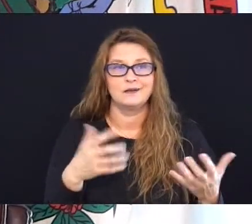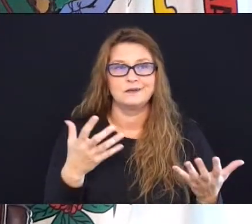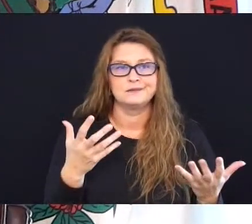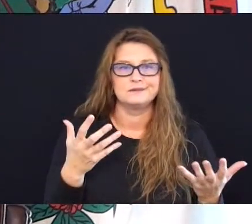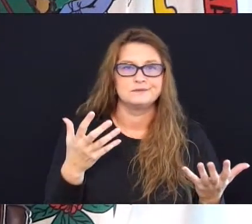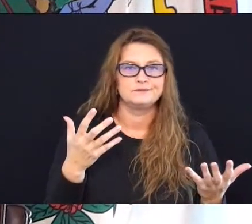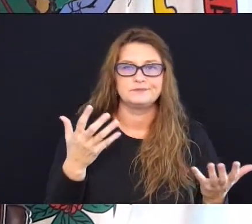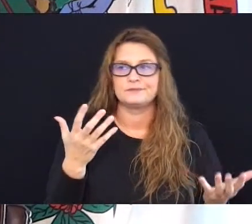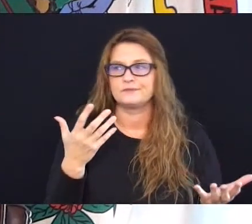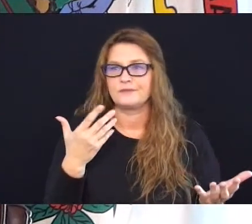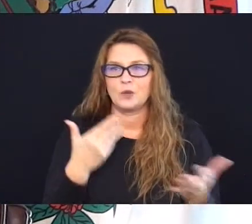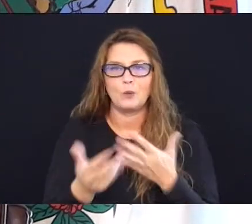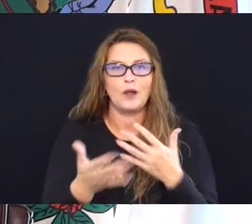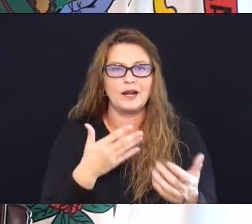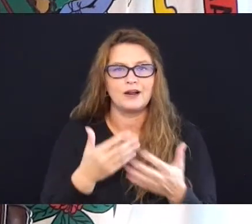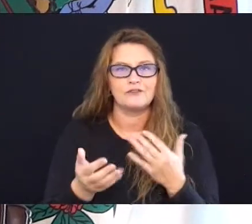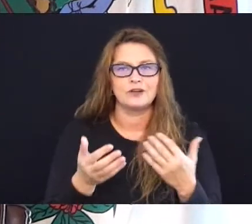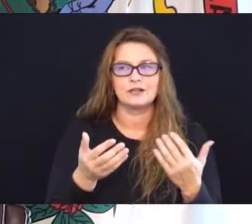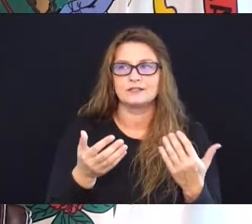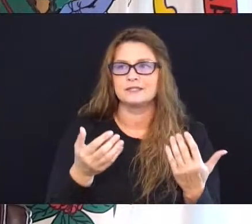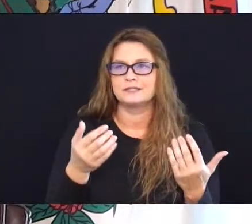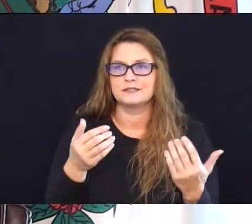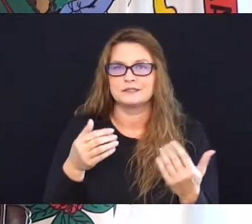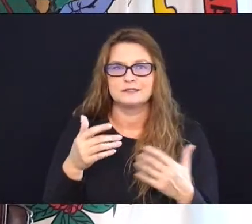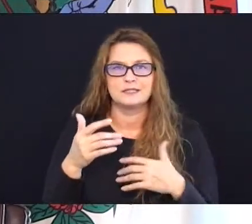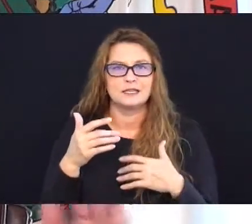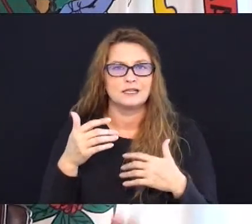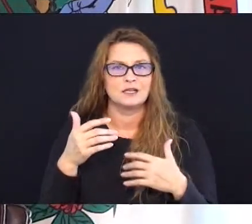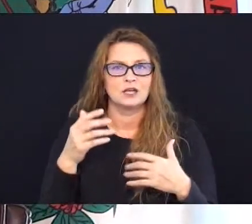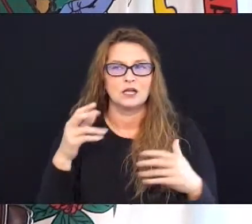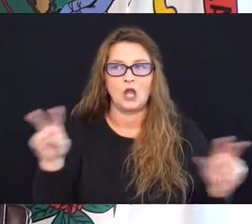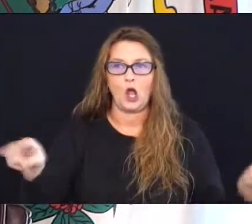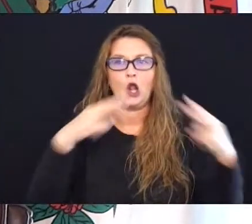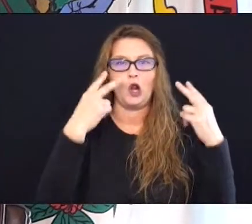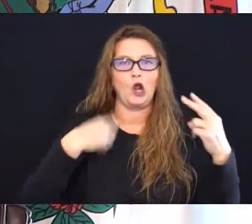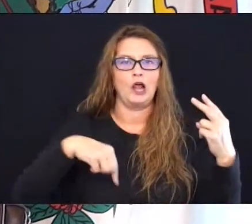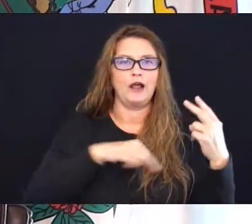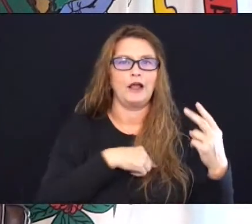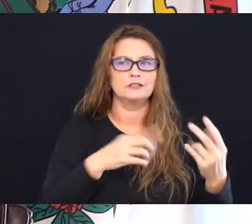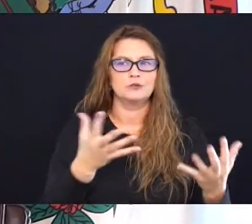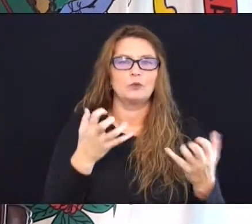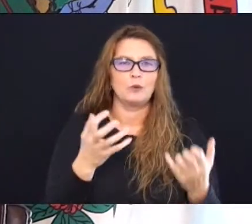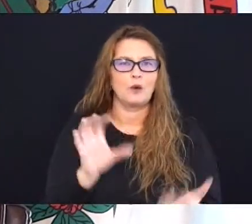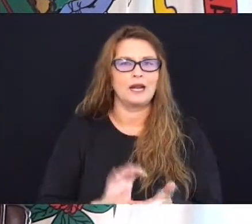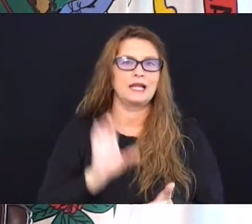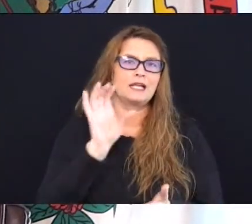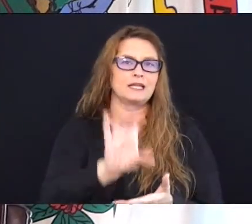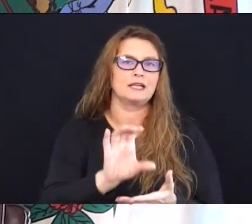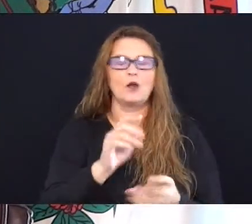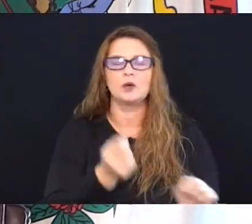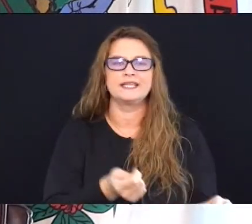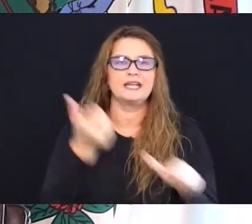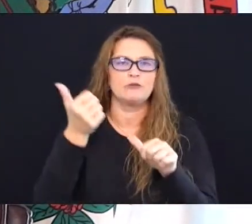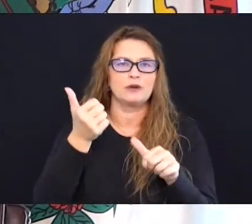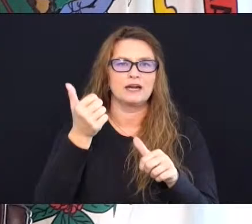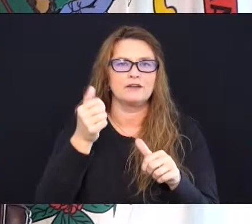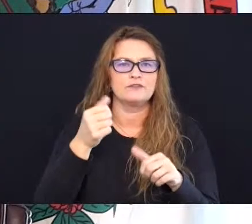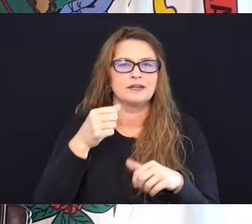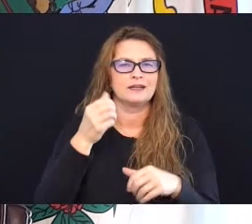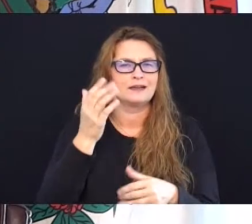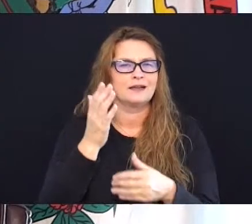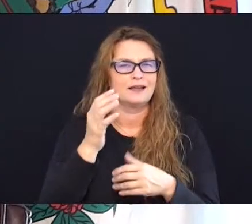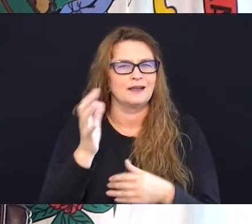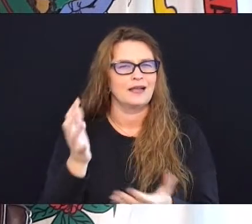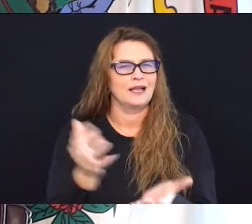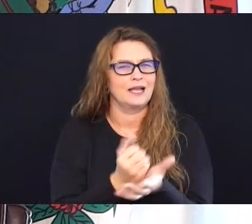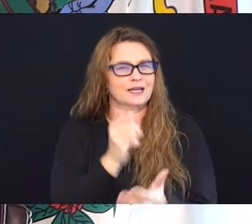whatever, you know, or a soapbox and say, look what we're standing for. We want to get rid of part of the income tax or whatever